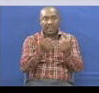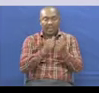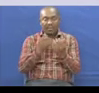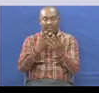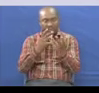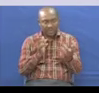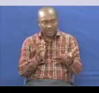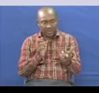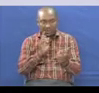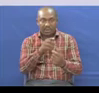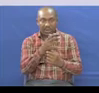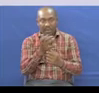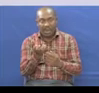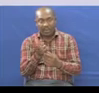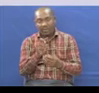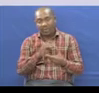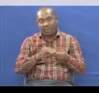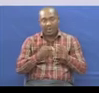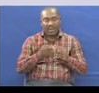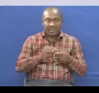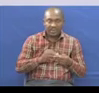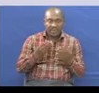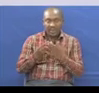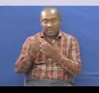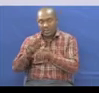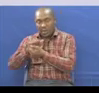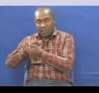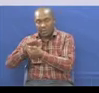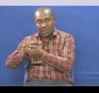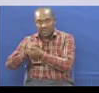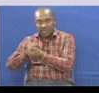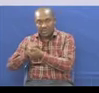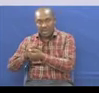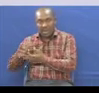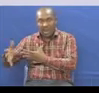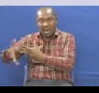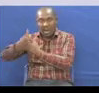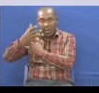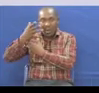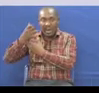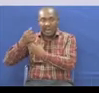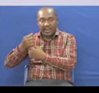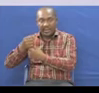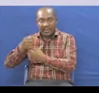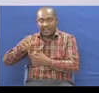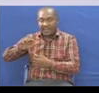number of organisms and objects occupying a certain geographical